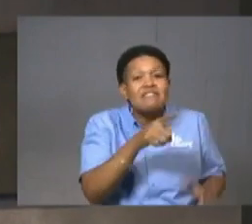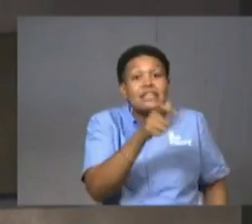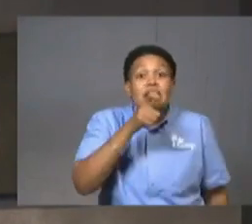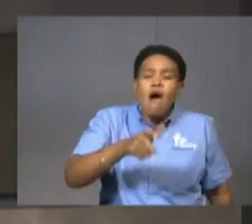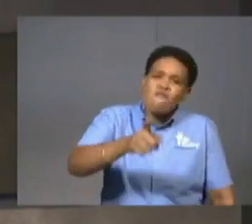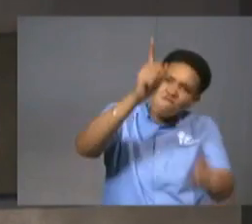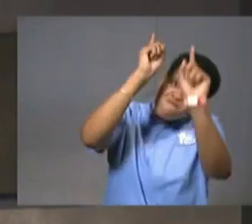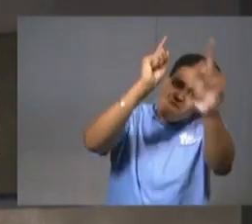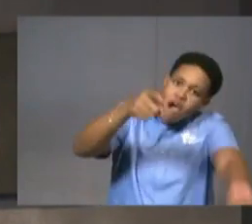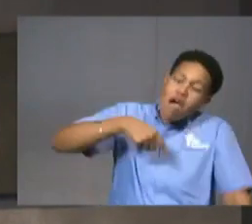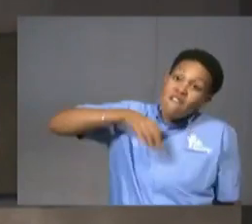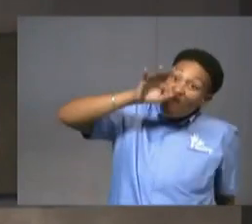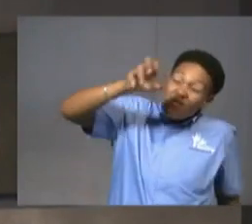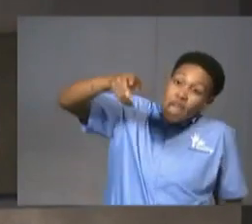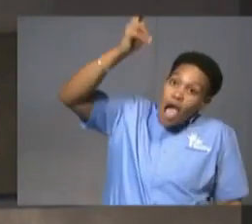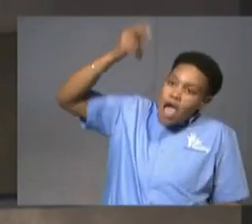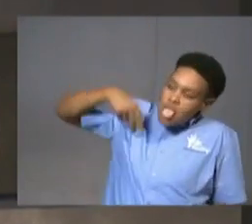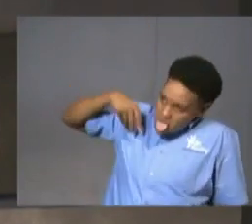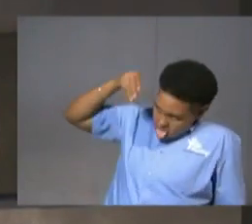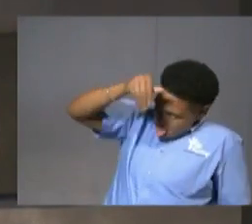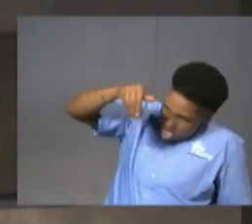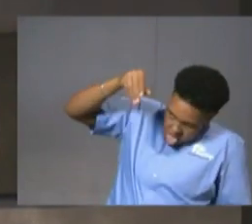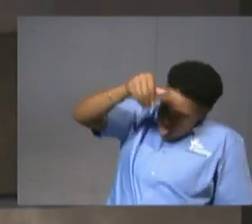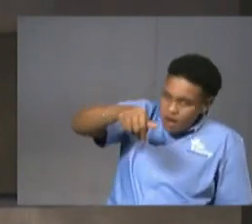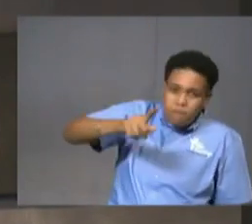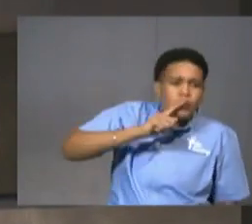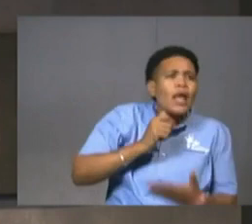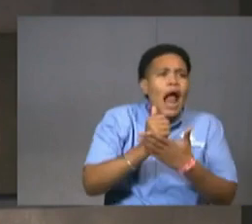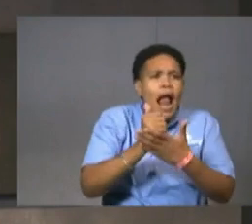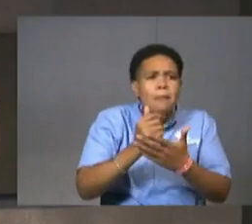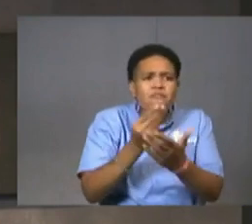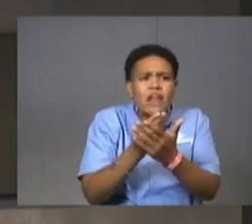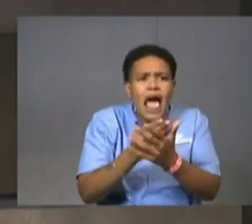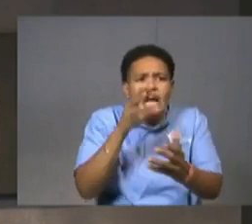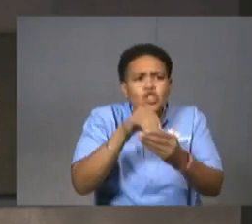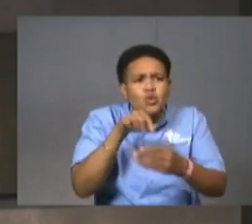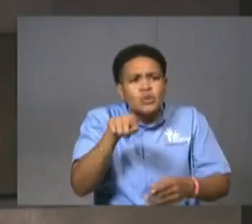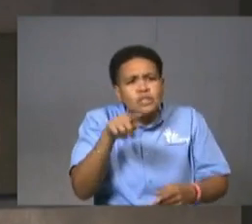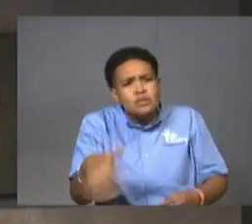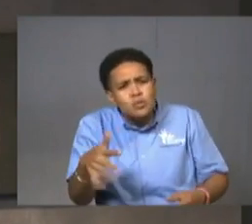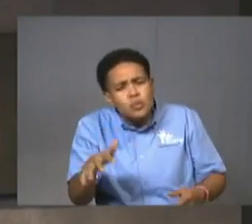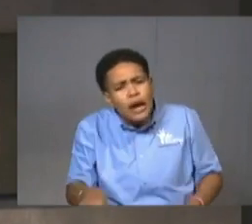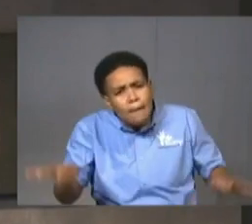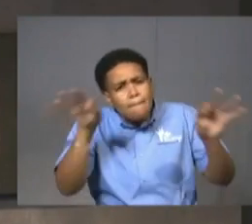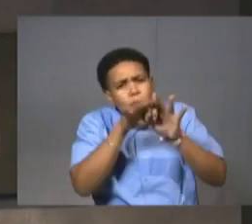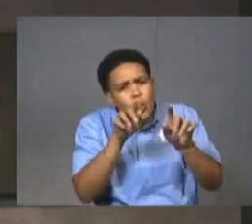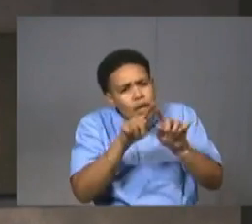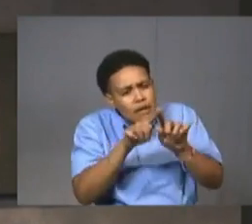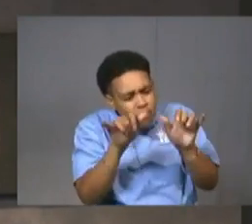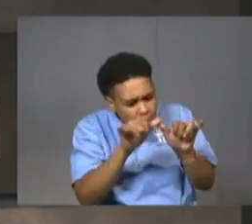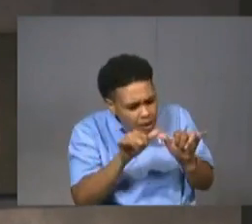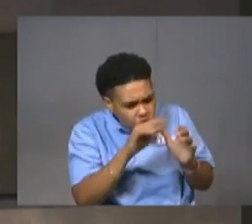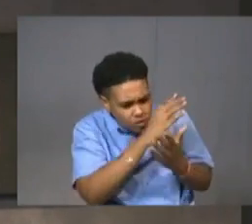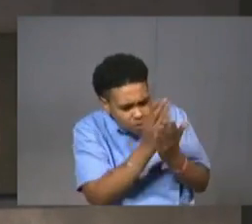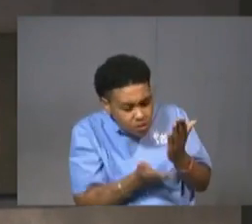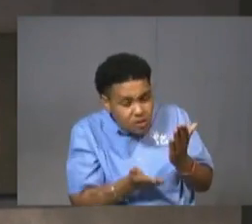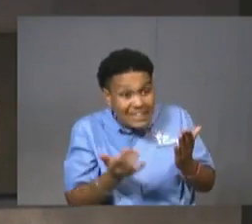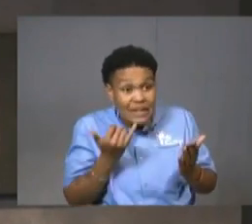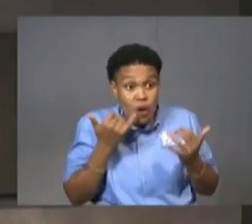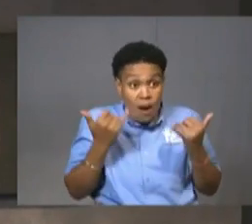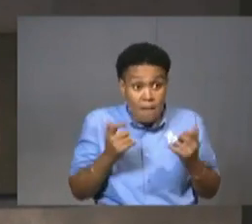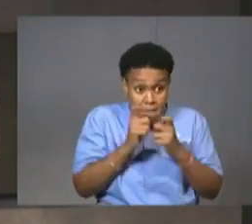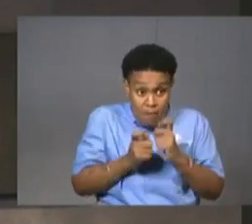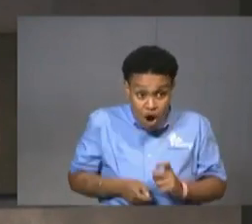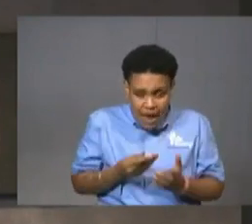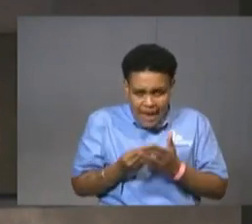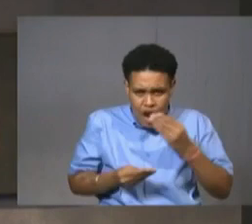charged excessive fees. This will also help financial inclusion. These are very important measures because if we're going to modernize the economy,